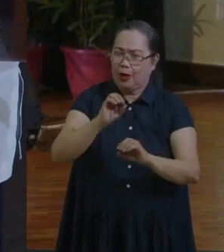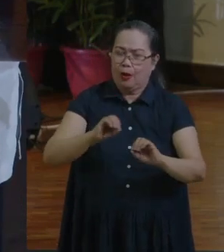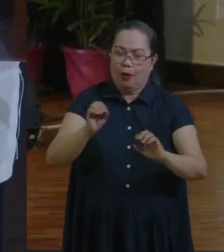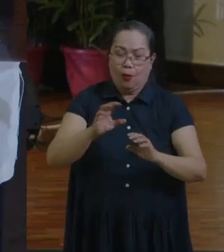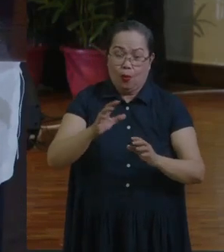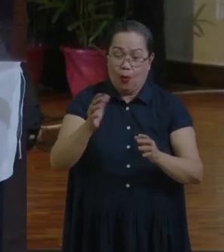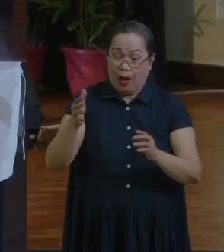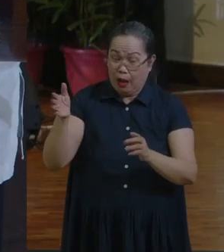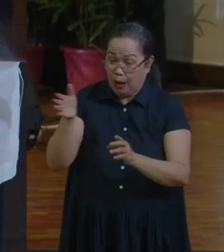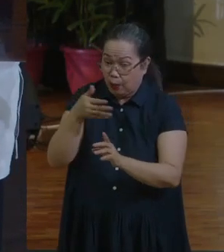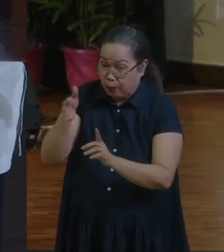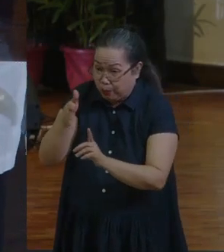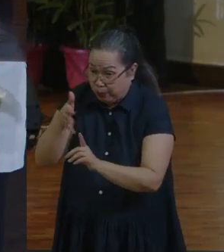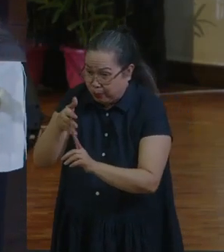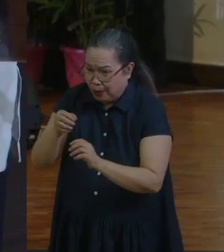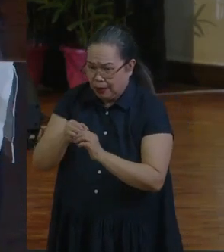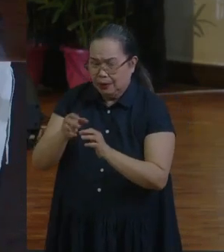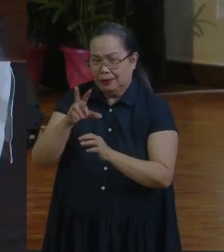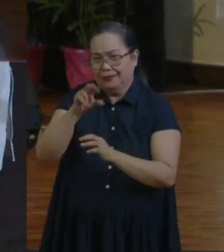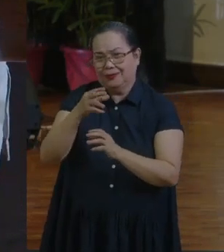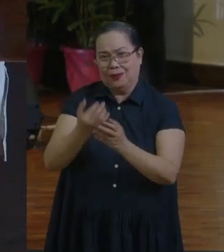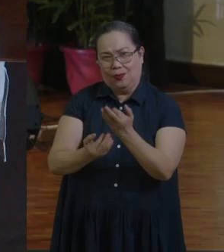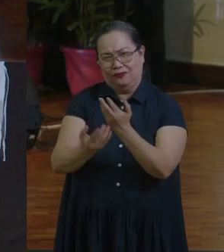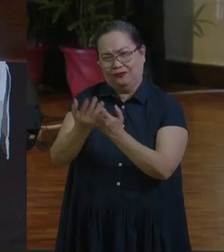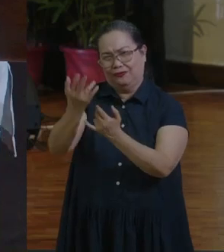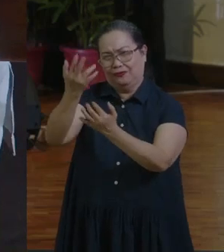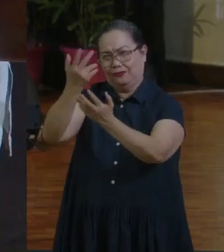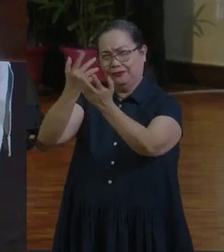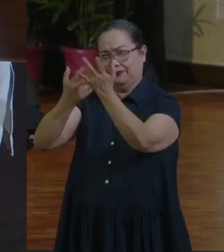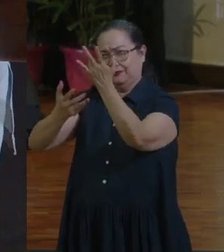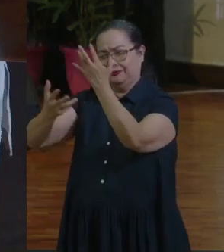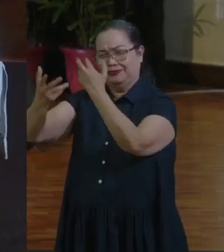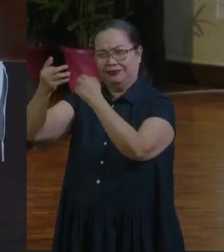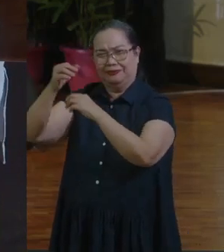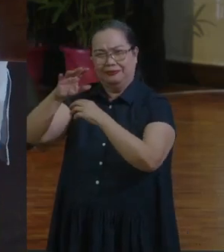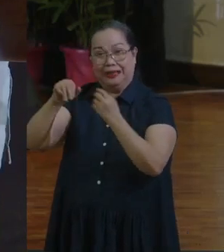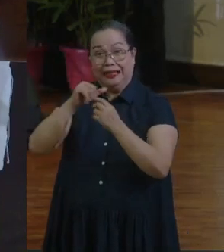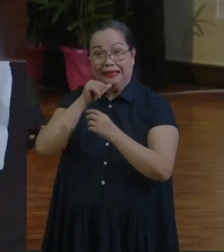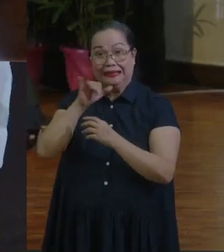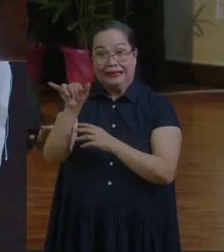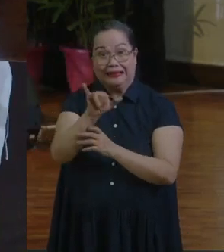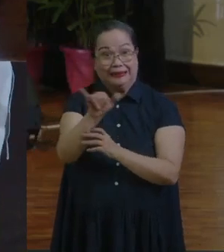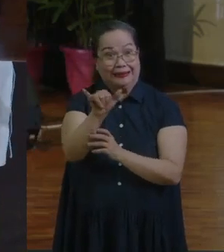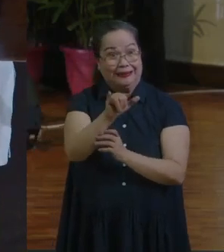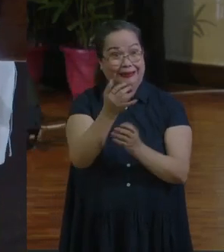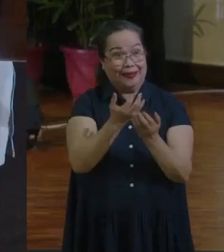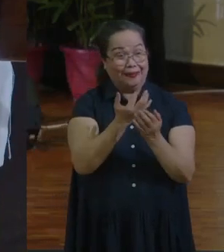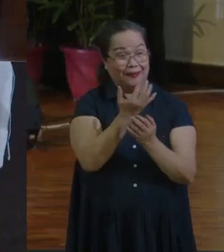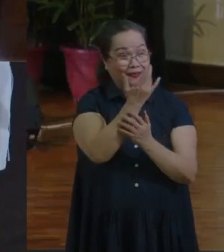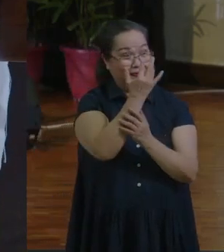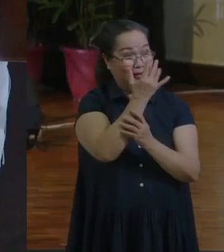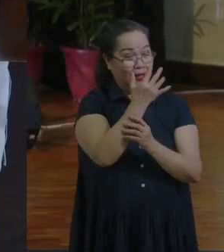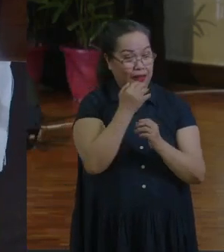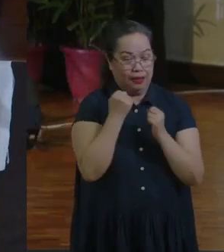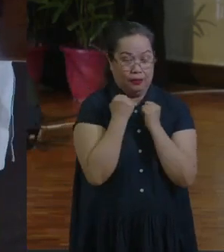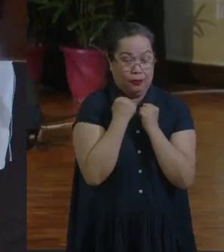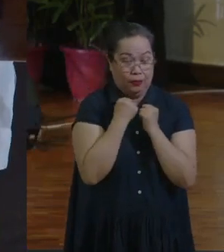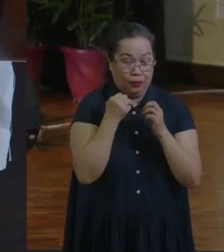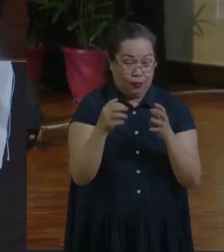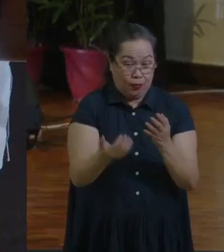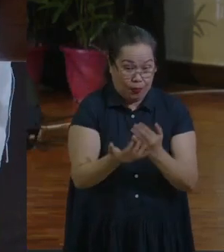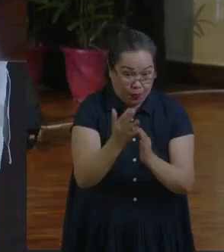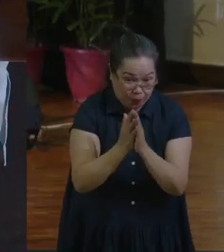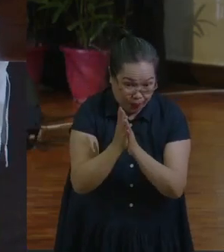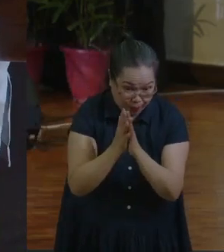warming oneself is this, no fire to sit before." Hindi ito fire na pampatanggal lang ng lamig. Ito ang fire